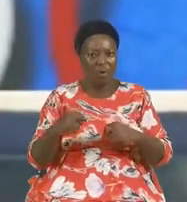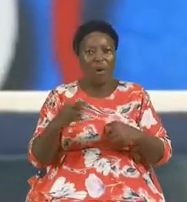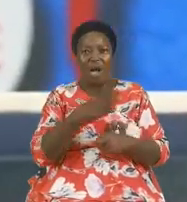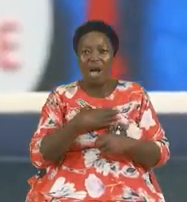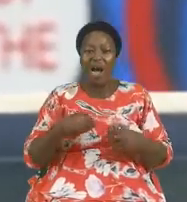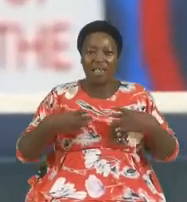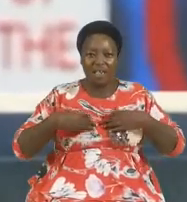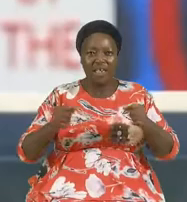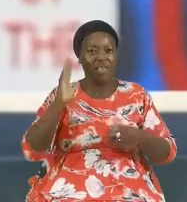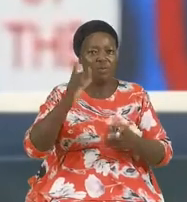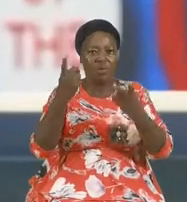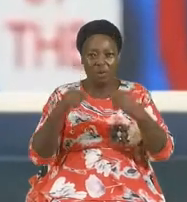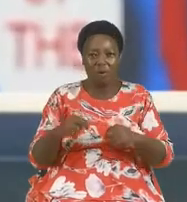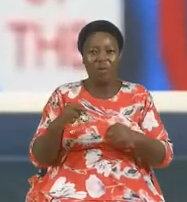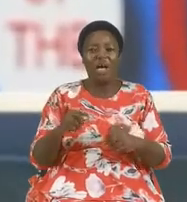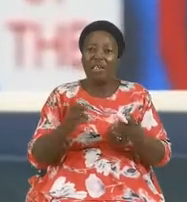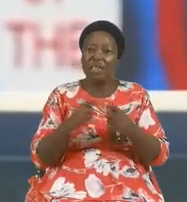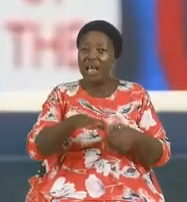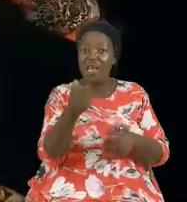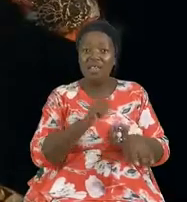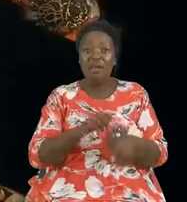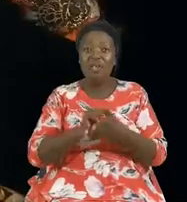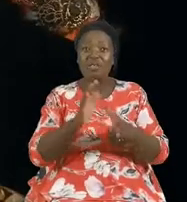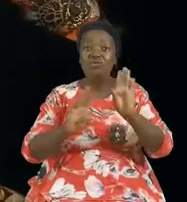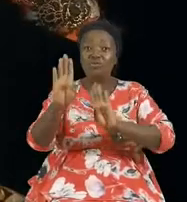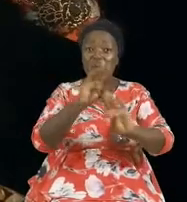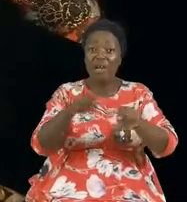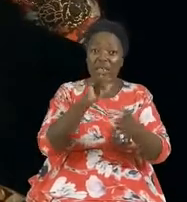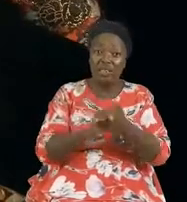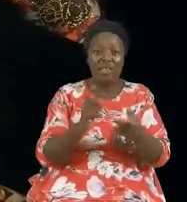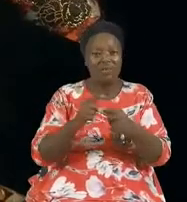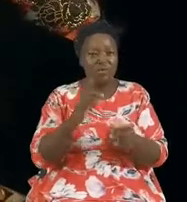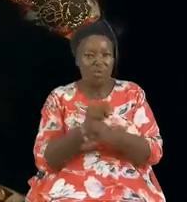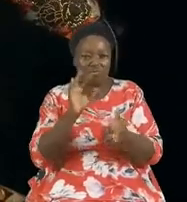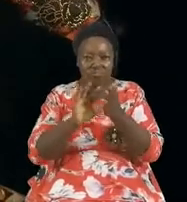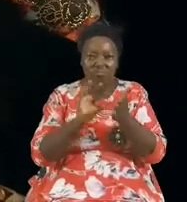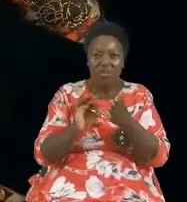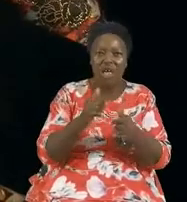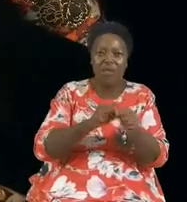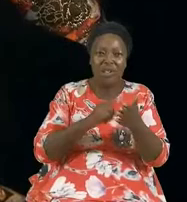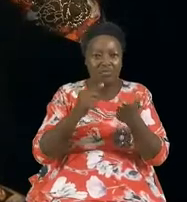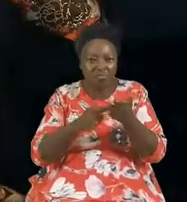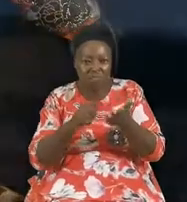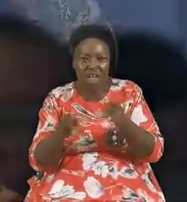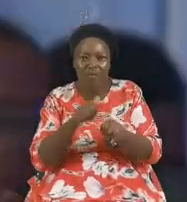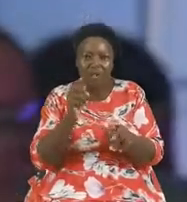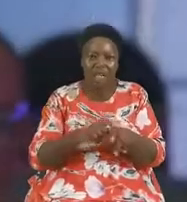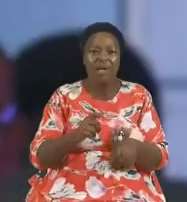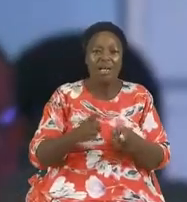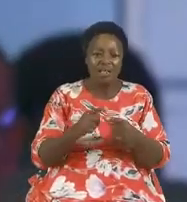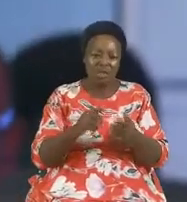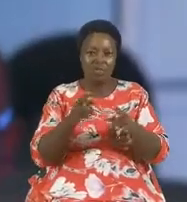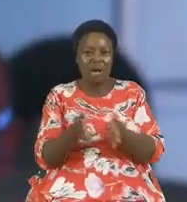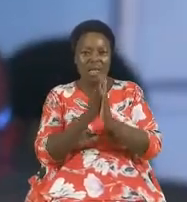come, renewal will come. And every time when there's trouble like that, you take inventory